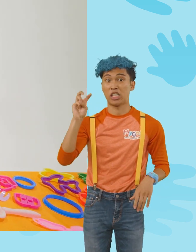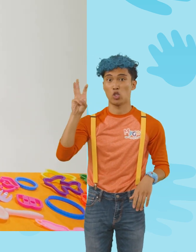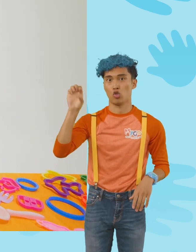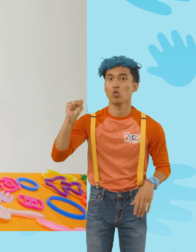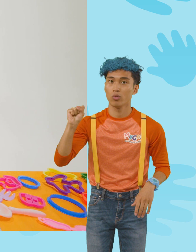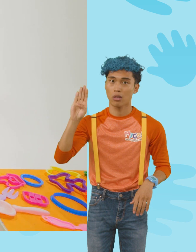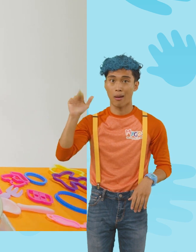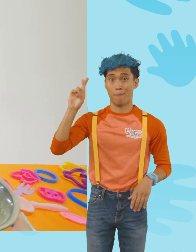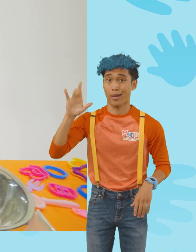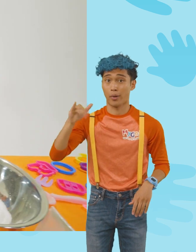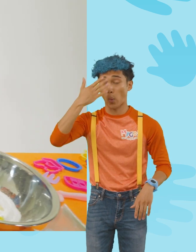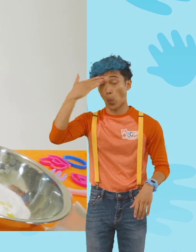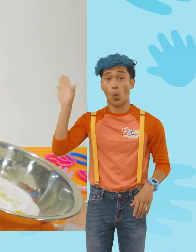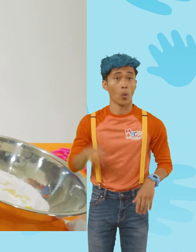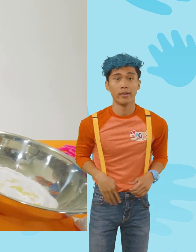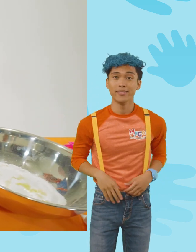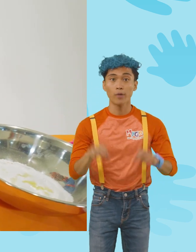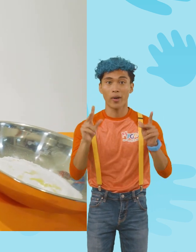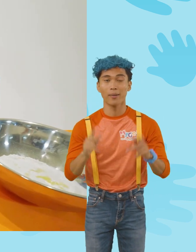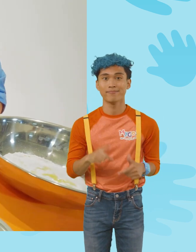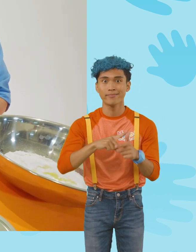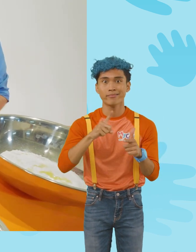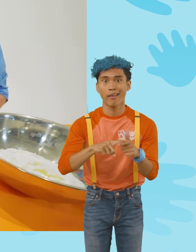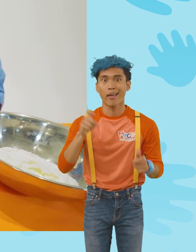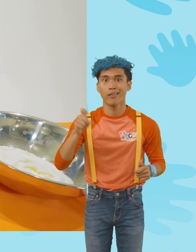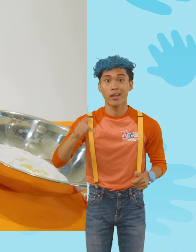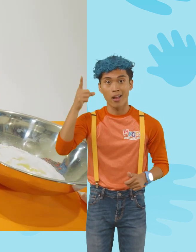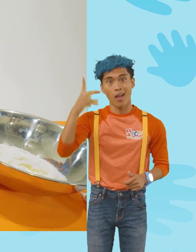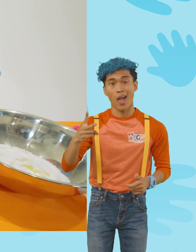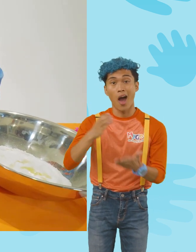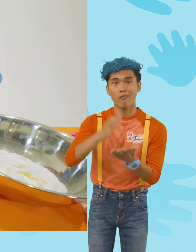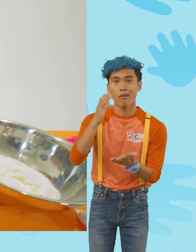Barry. Okay, and then we have 1/2 cup of